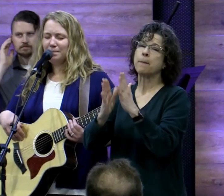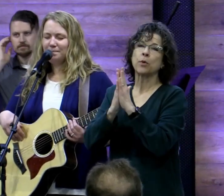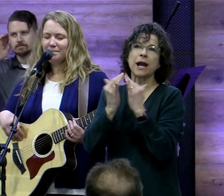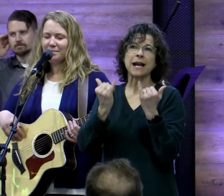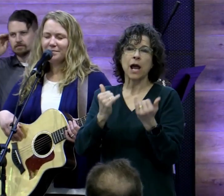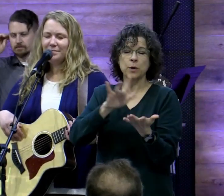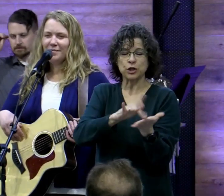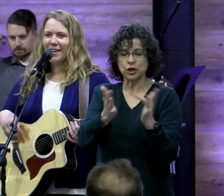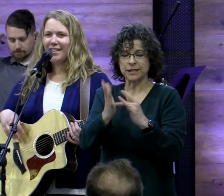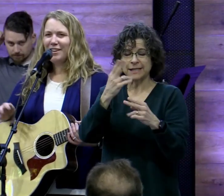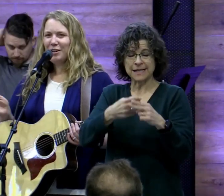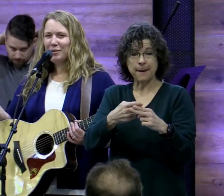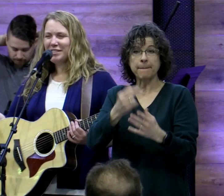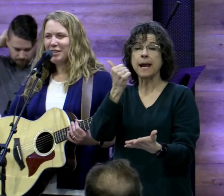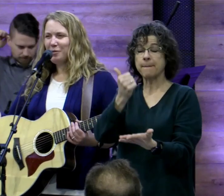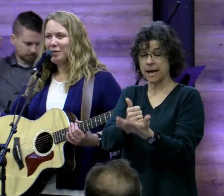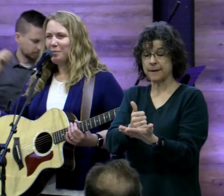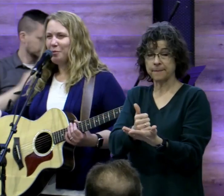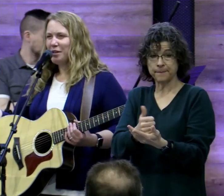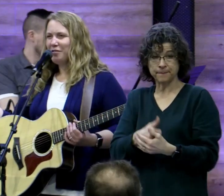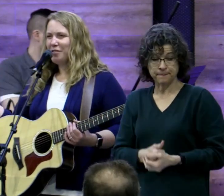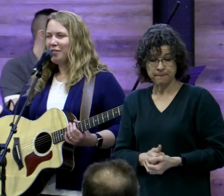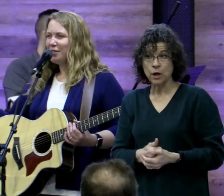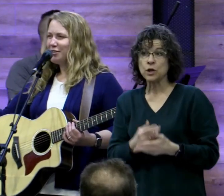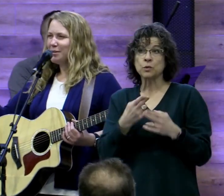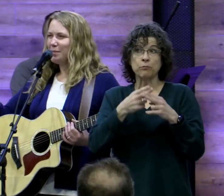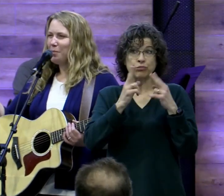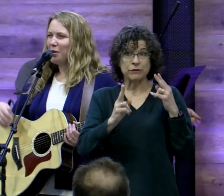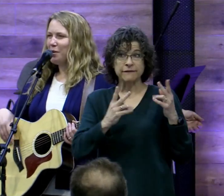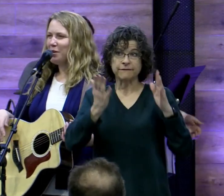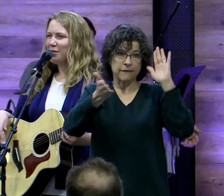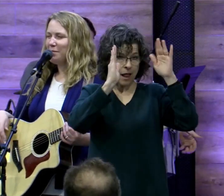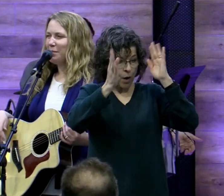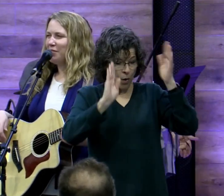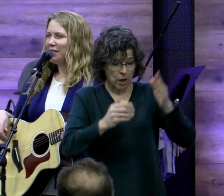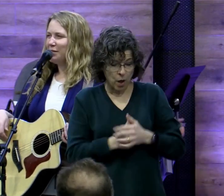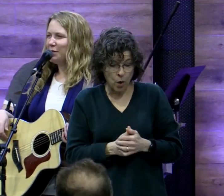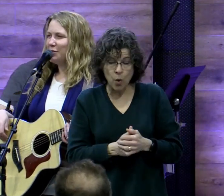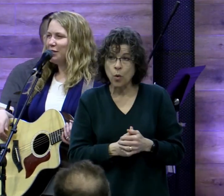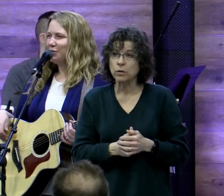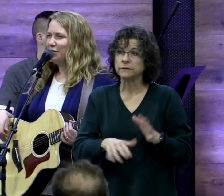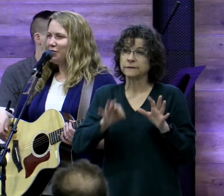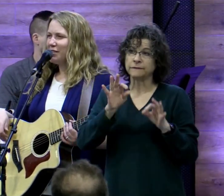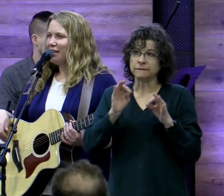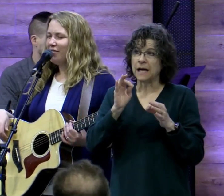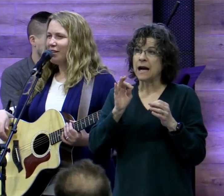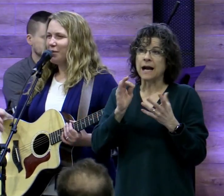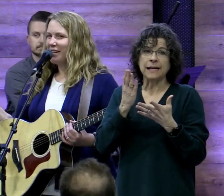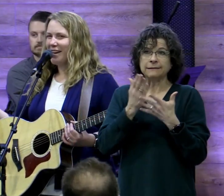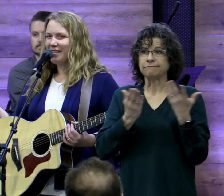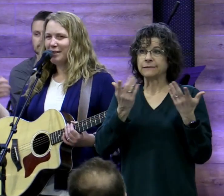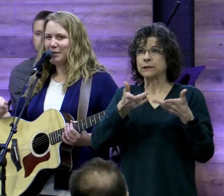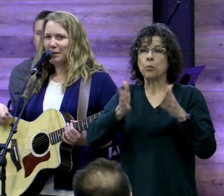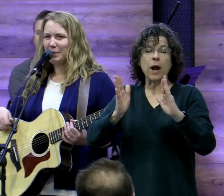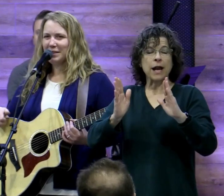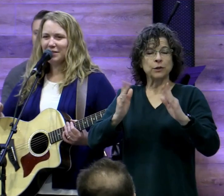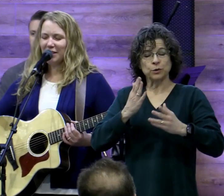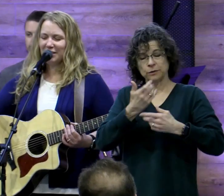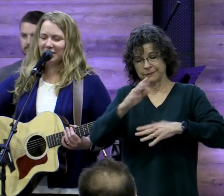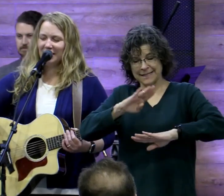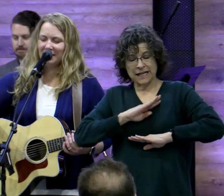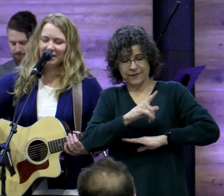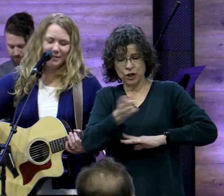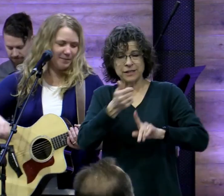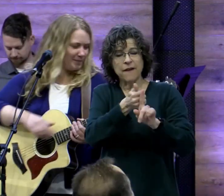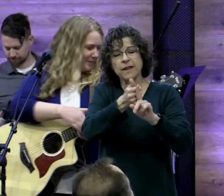amen. We're going to take a really brief fellowship break where you can maybe find someone new and introduce yourself. And when Kyle comes up, please find